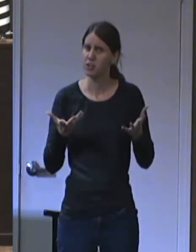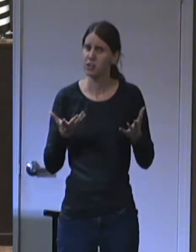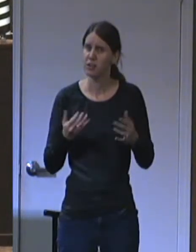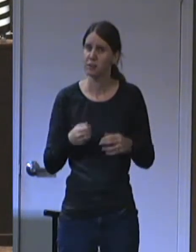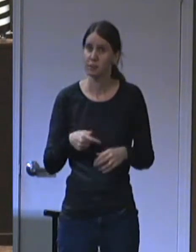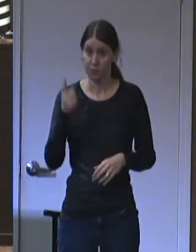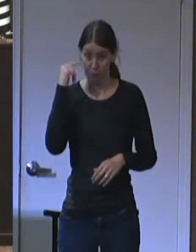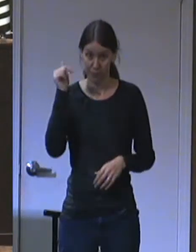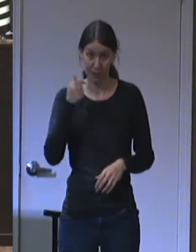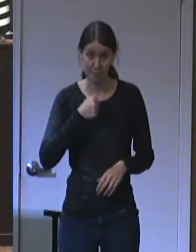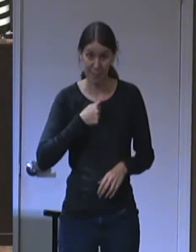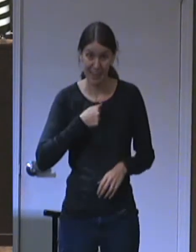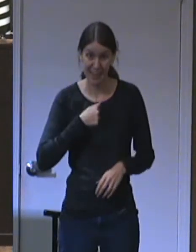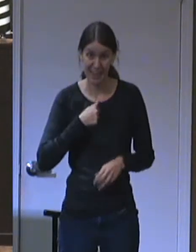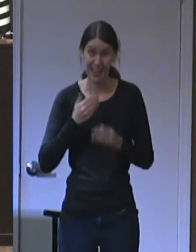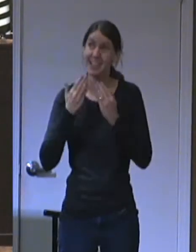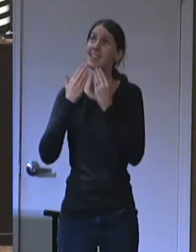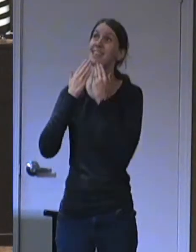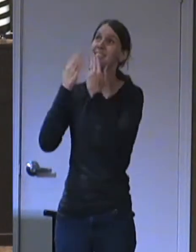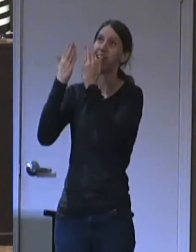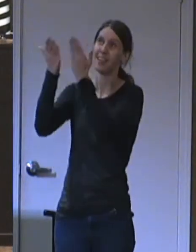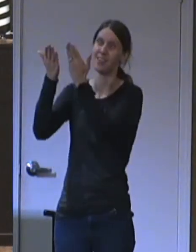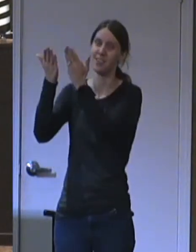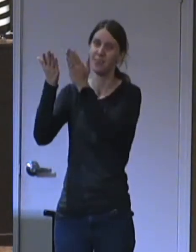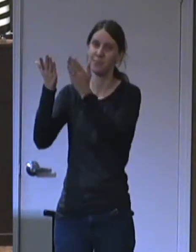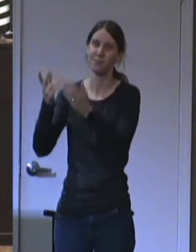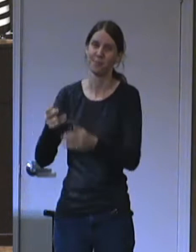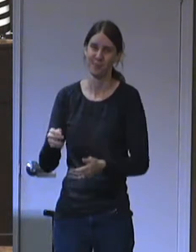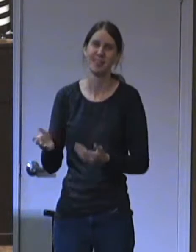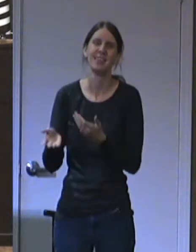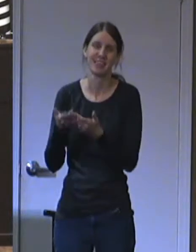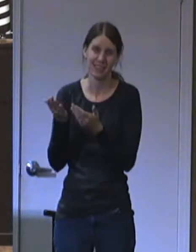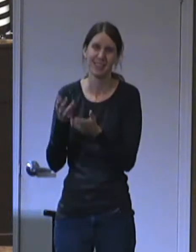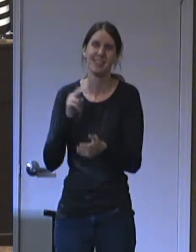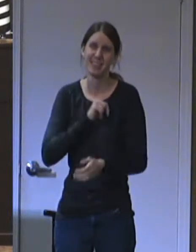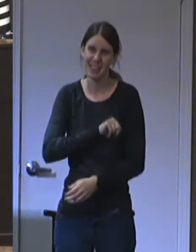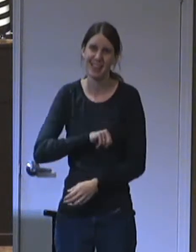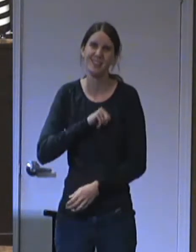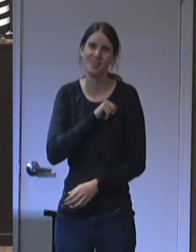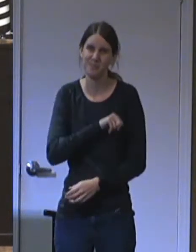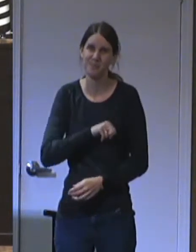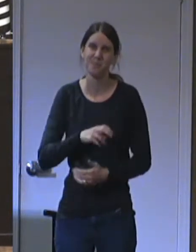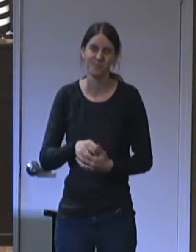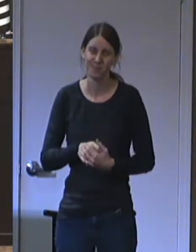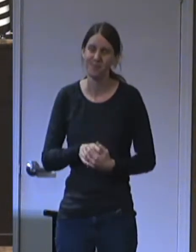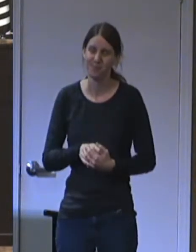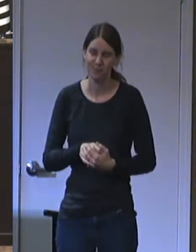For me, thanking God it comes natural.